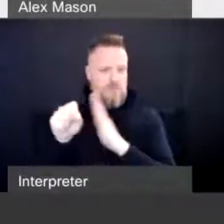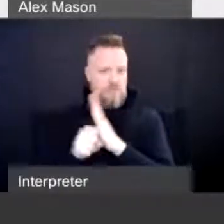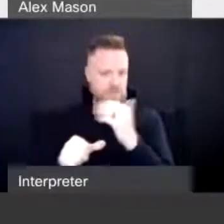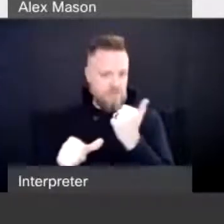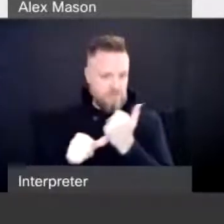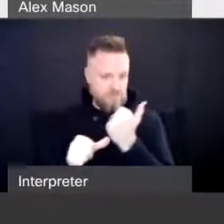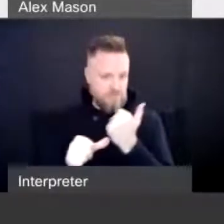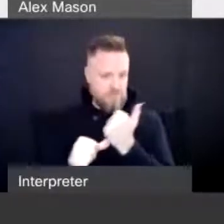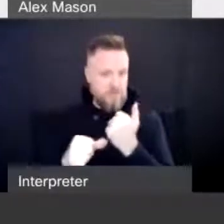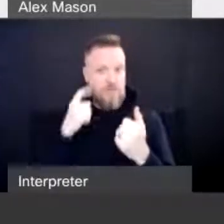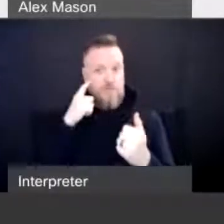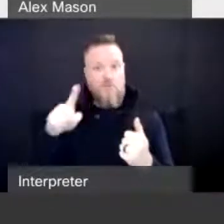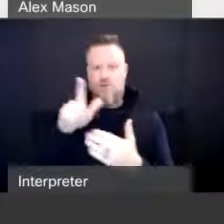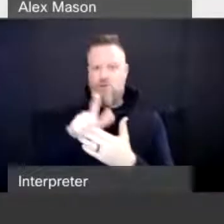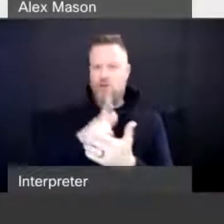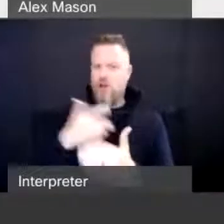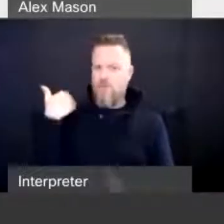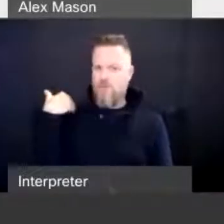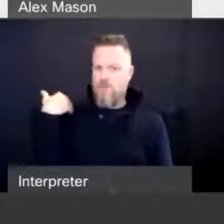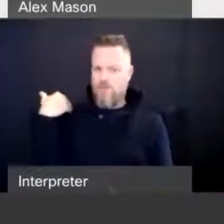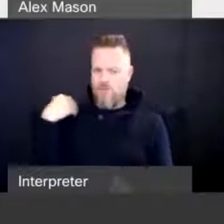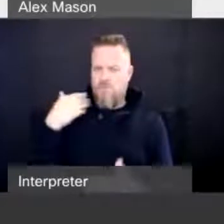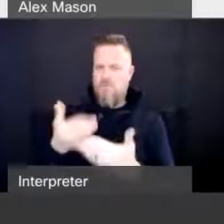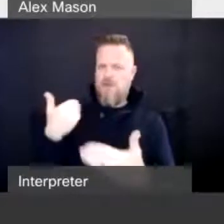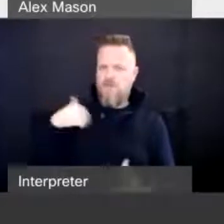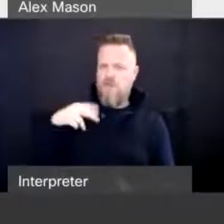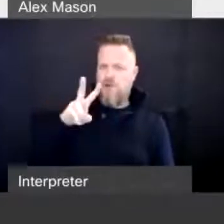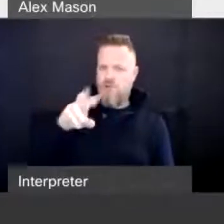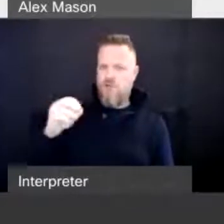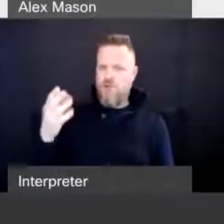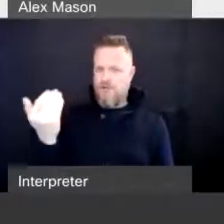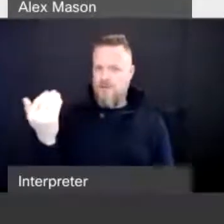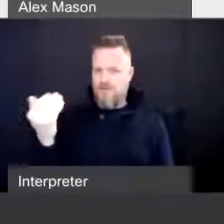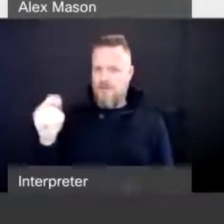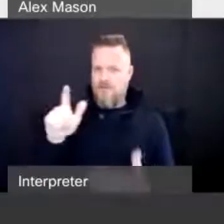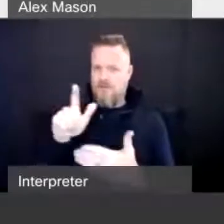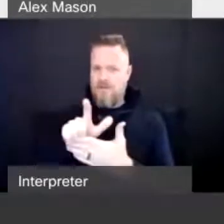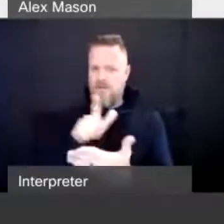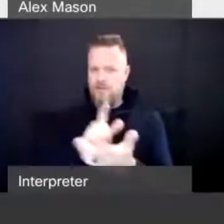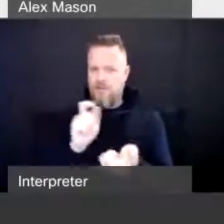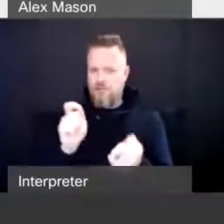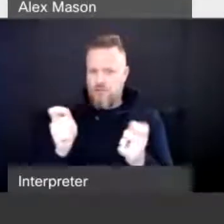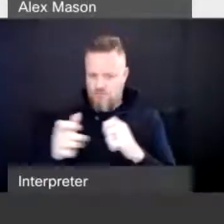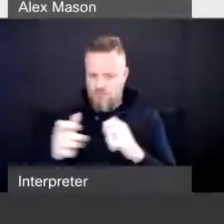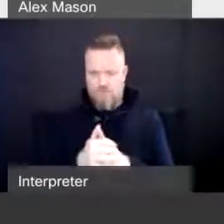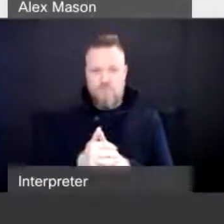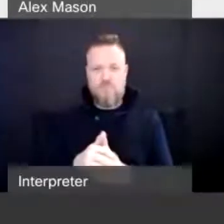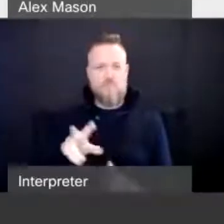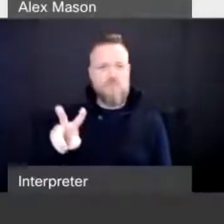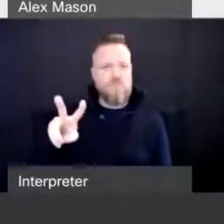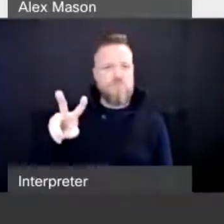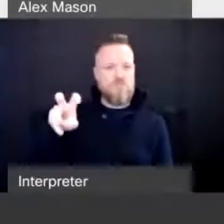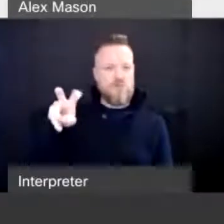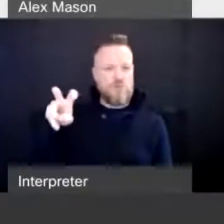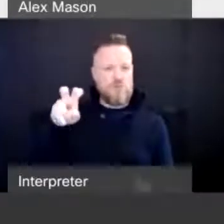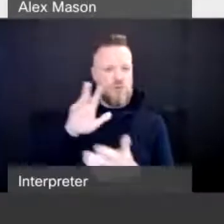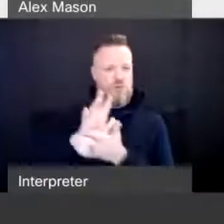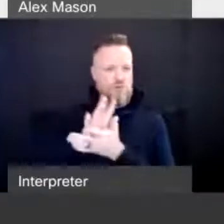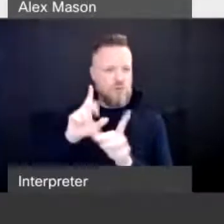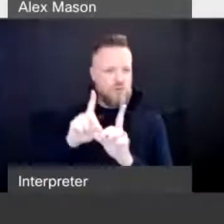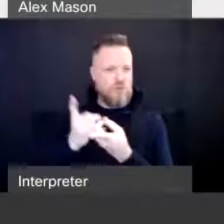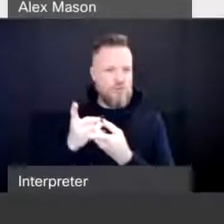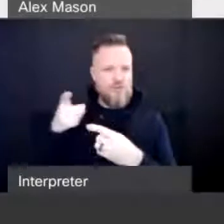under the prior law, so before the 2015 law change, there were 200 school districts eligible for